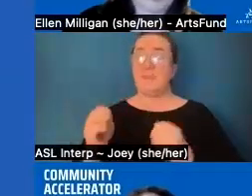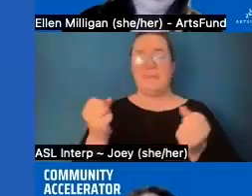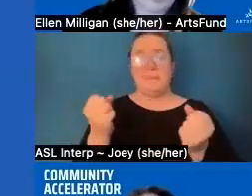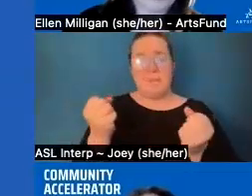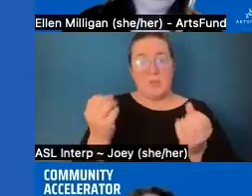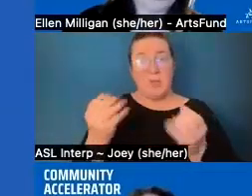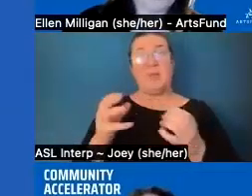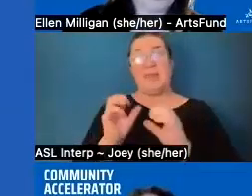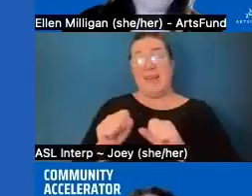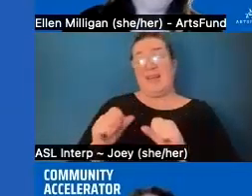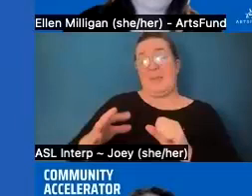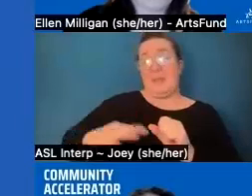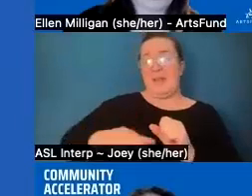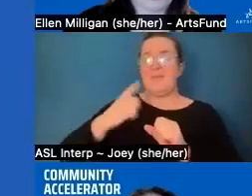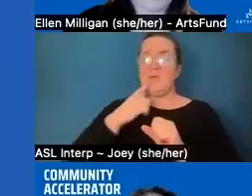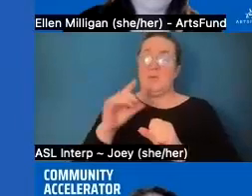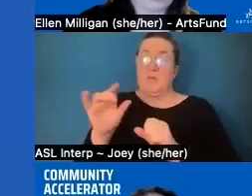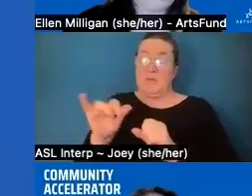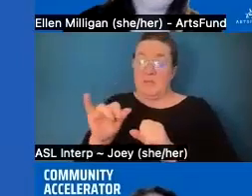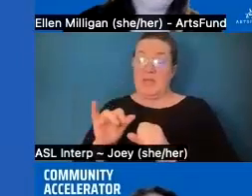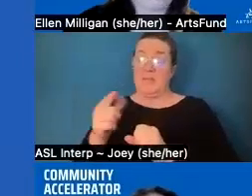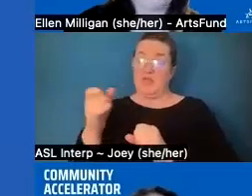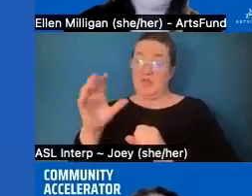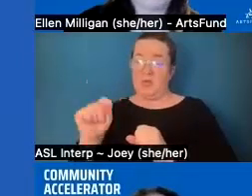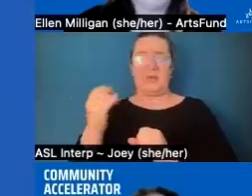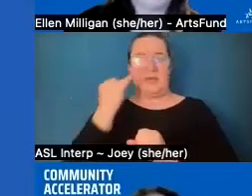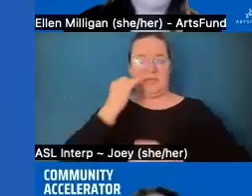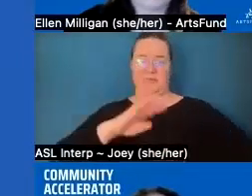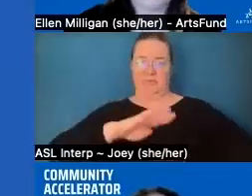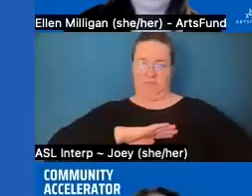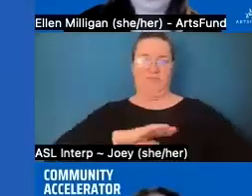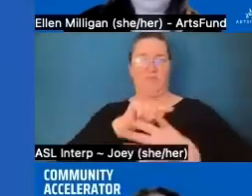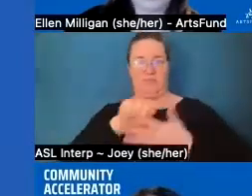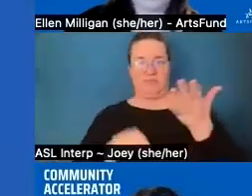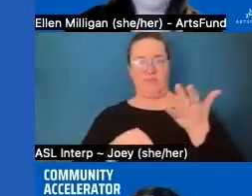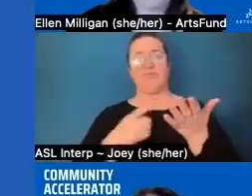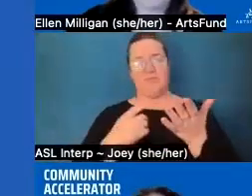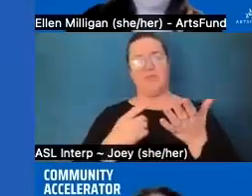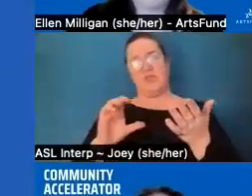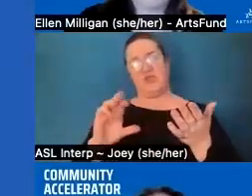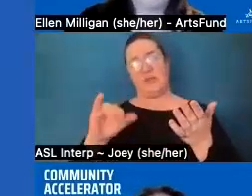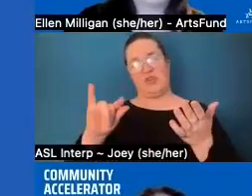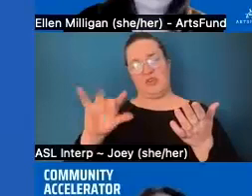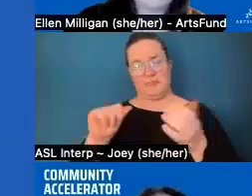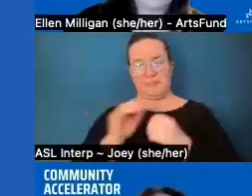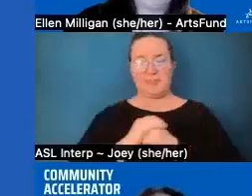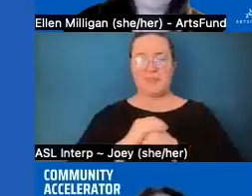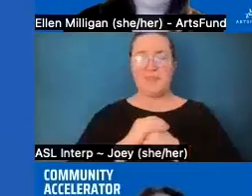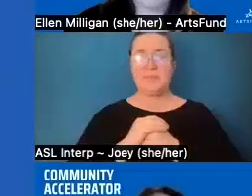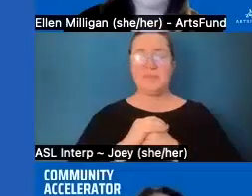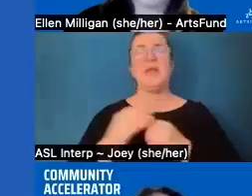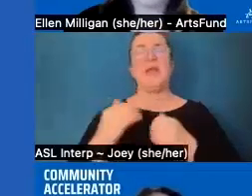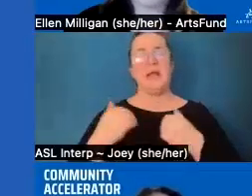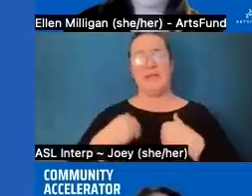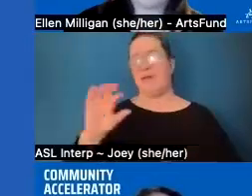And again, there are links to the FAQ in our chat if you want to see any further detail on any of this. Last year, most